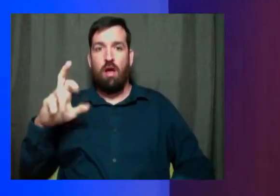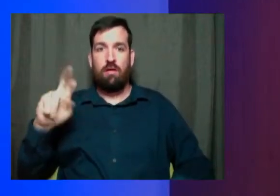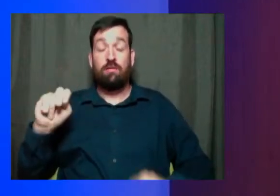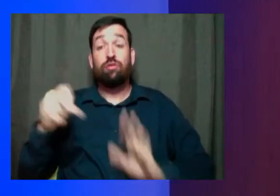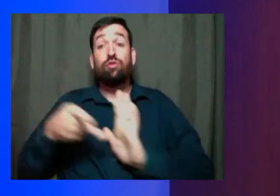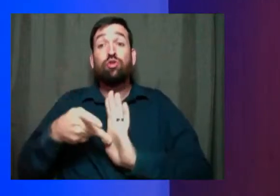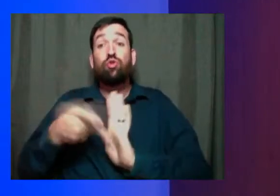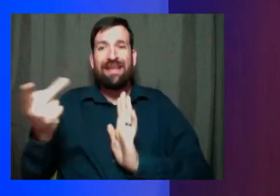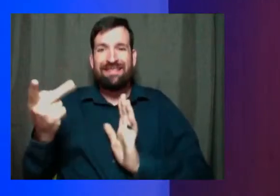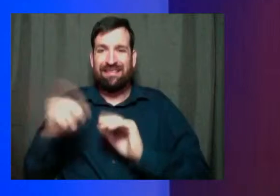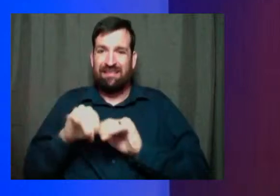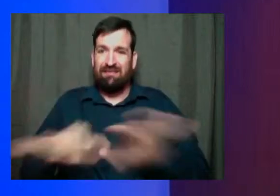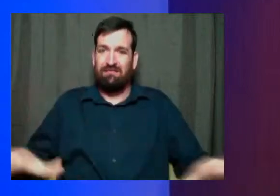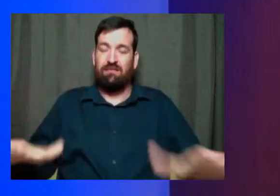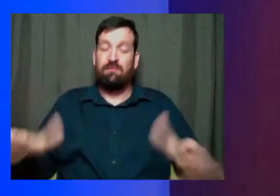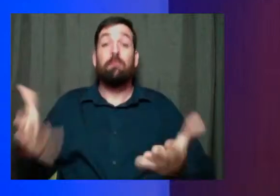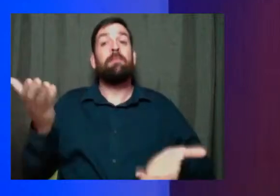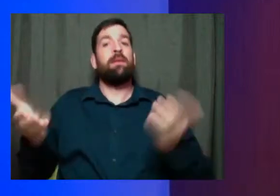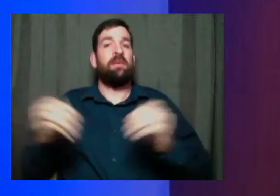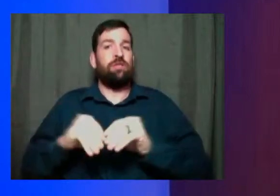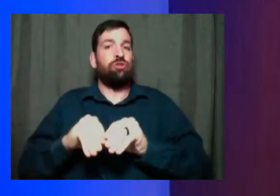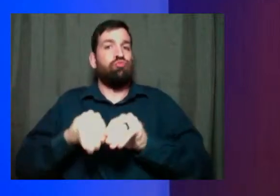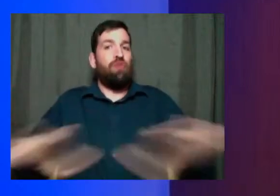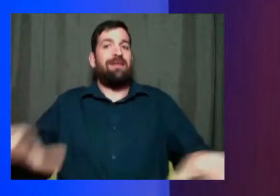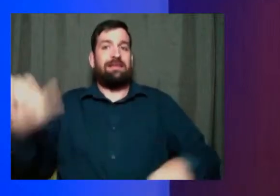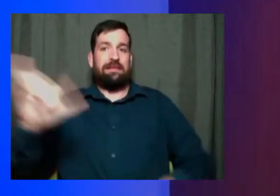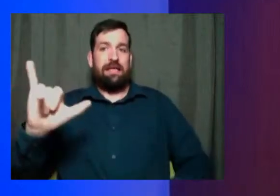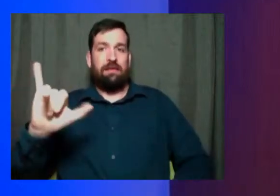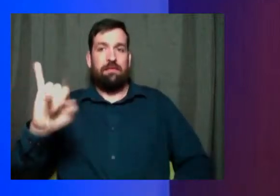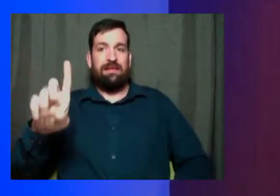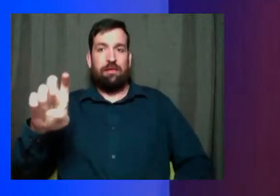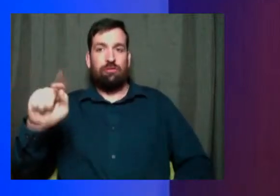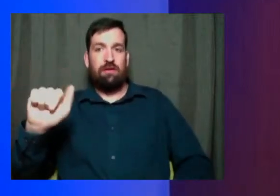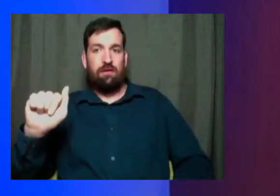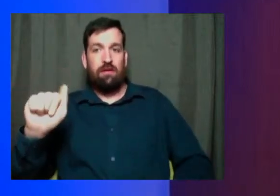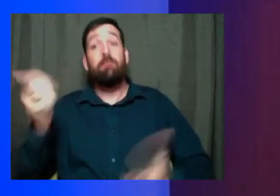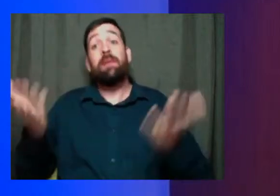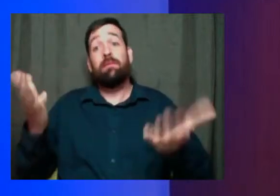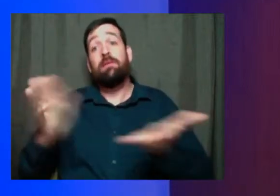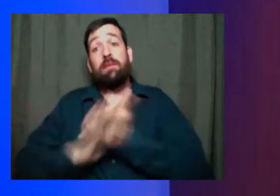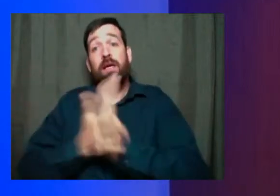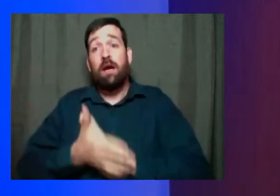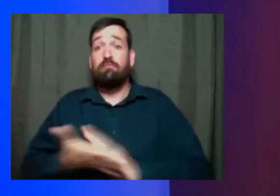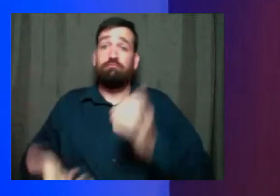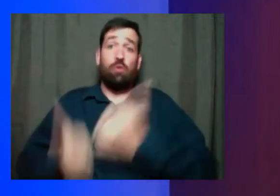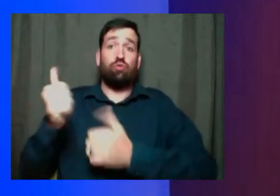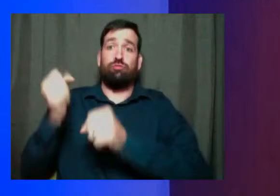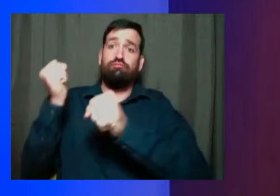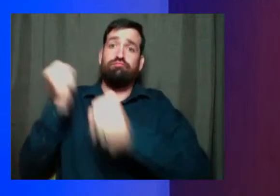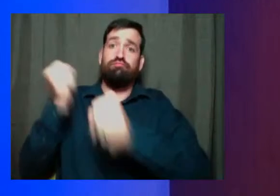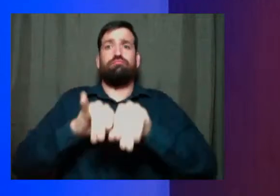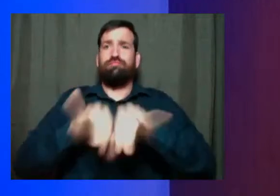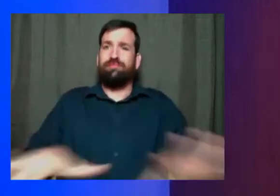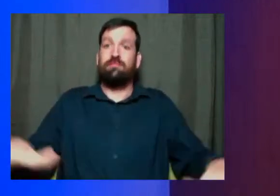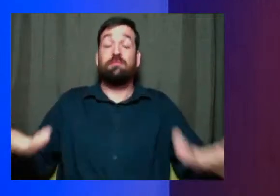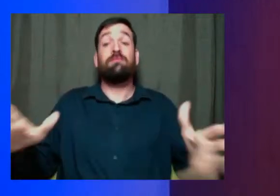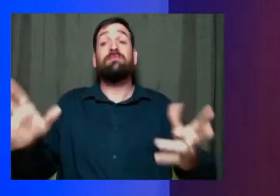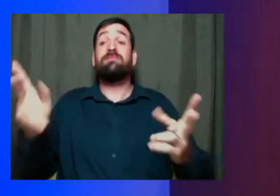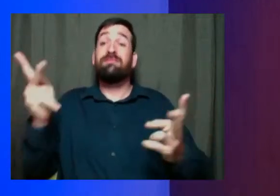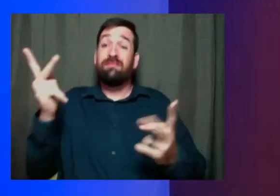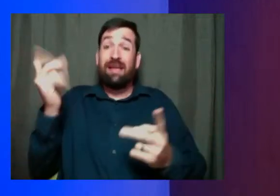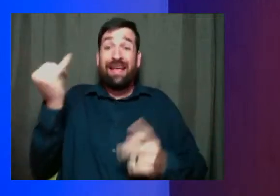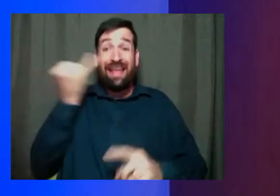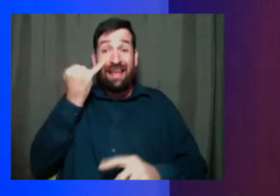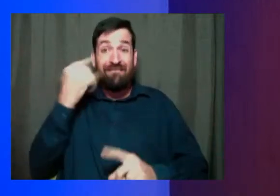variant, may spread like the Delta variant and may become the dominant type. Those who want to look at this with rose-colored glasses, and again,